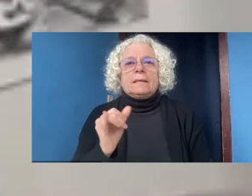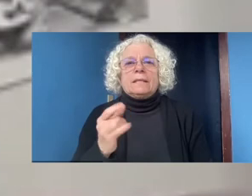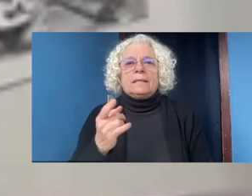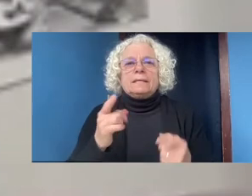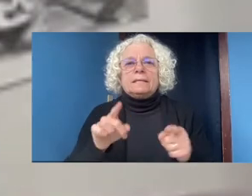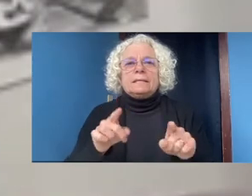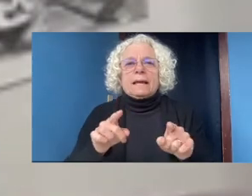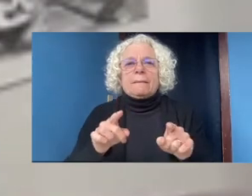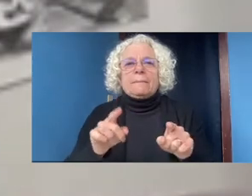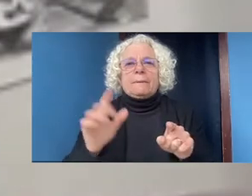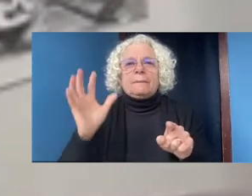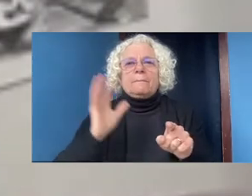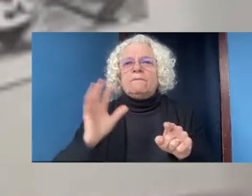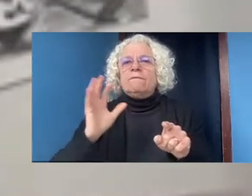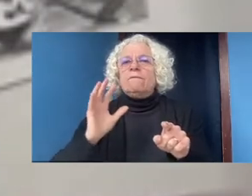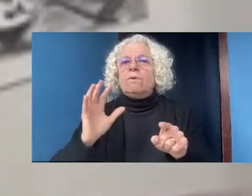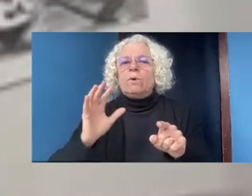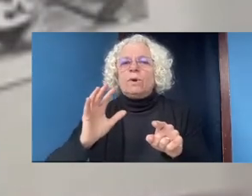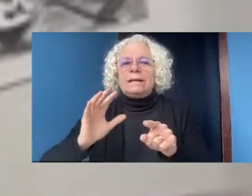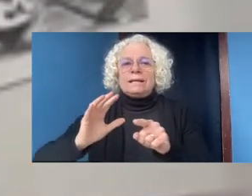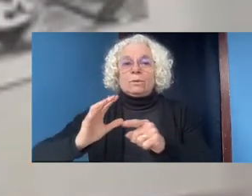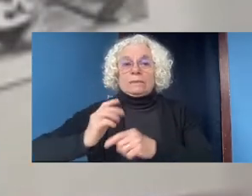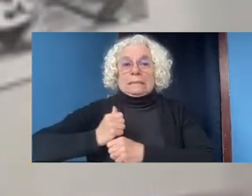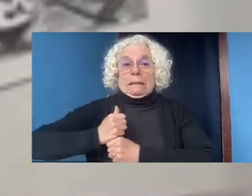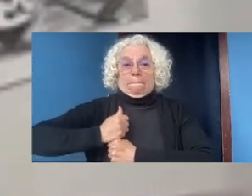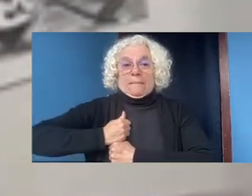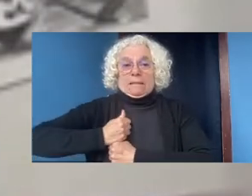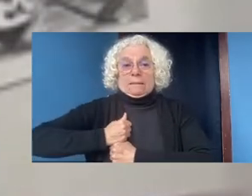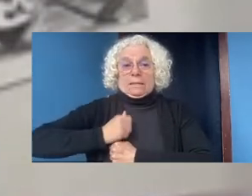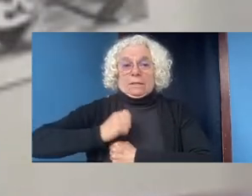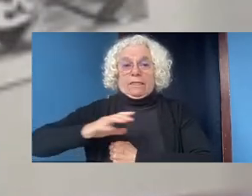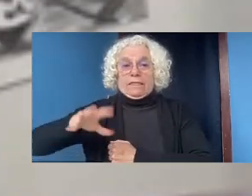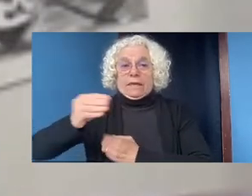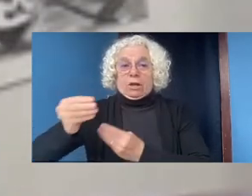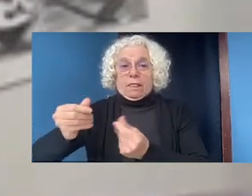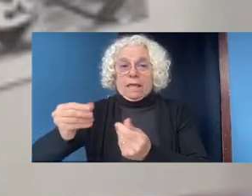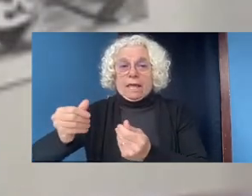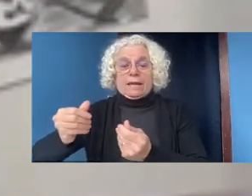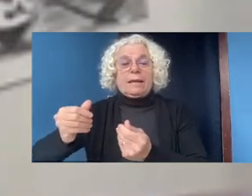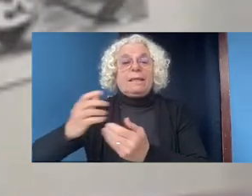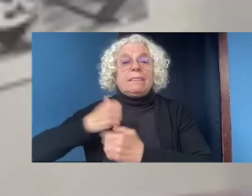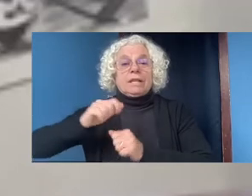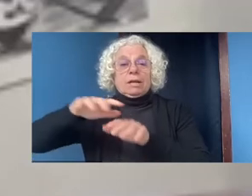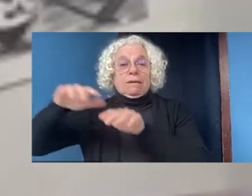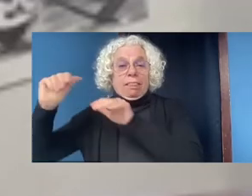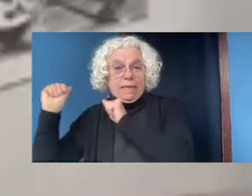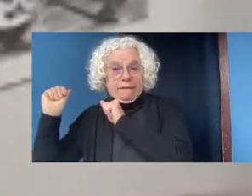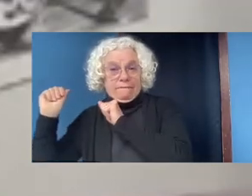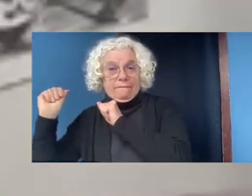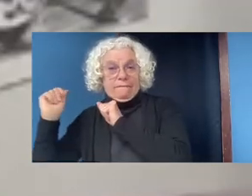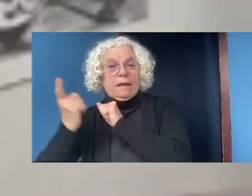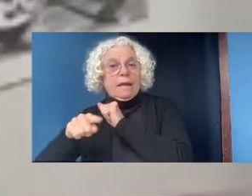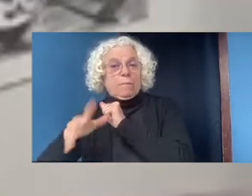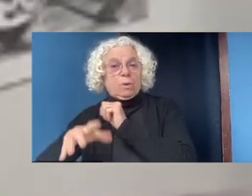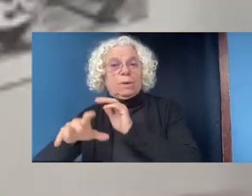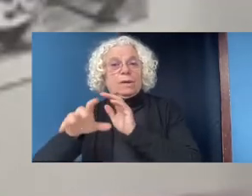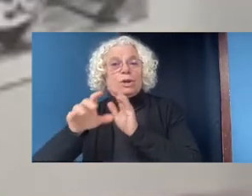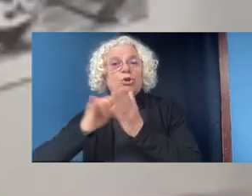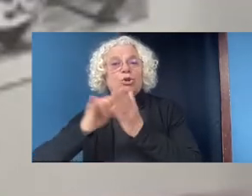home for the military. And once the military left Governor's Island, the state of New York took it over.